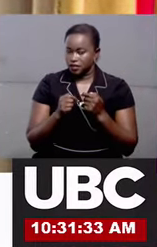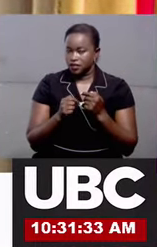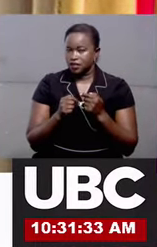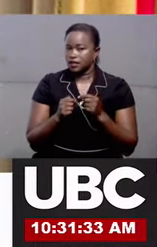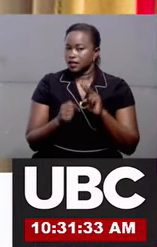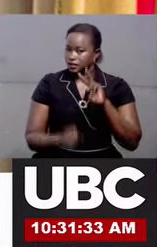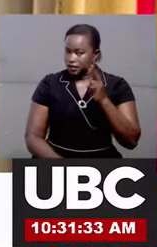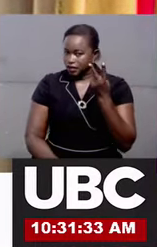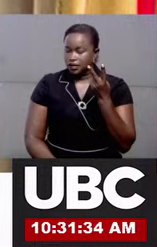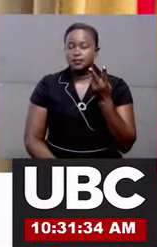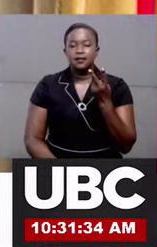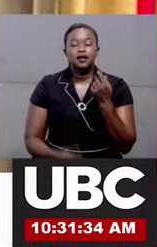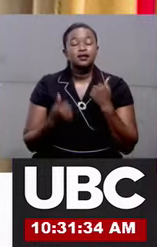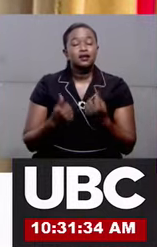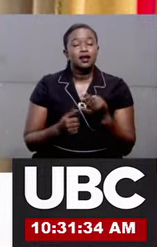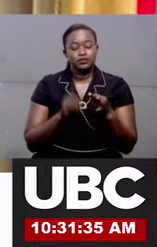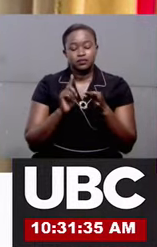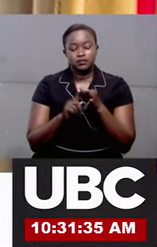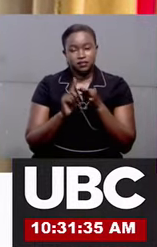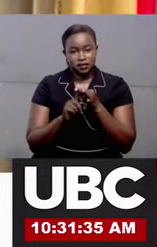two.